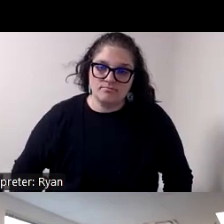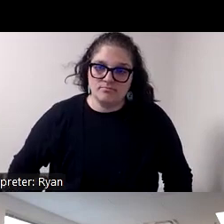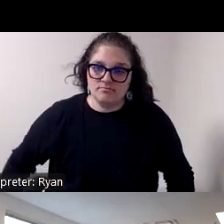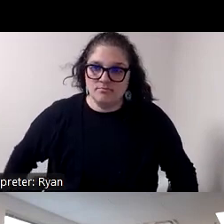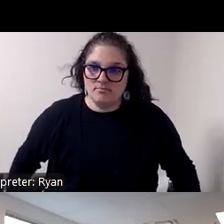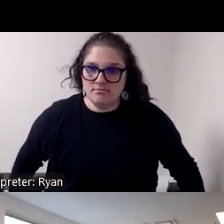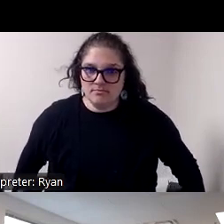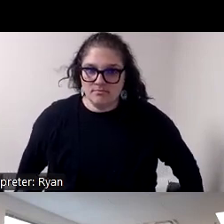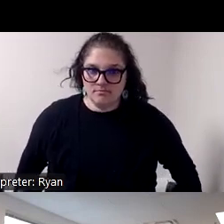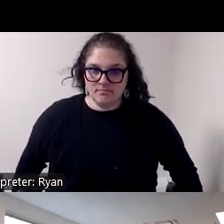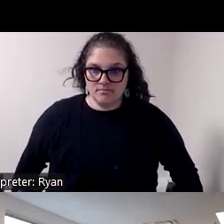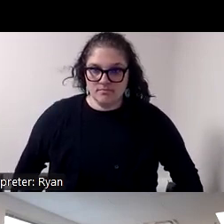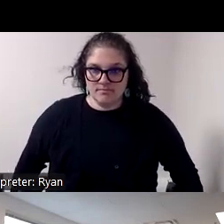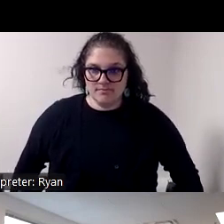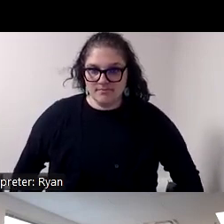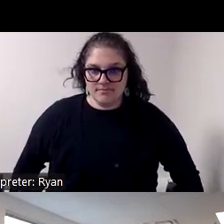There you go.